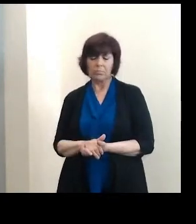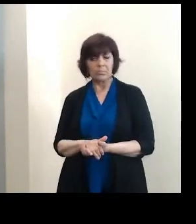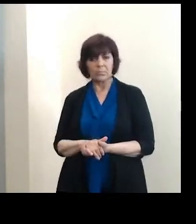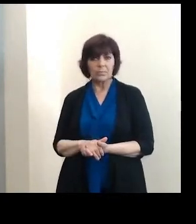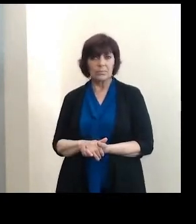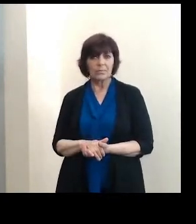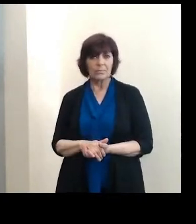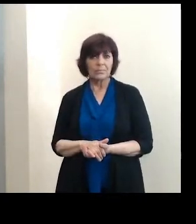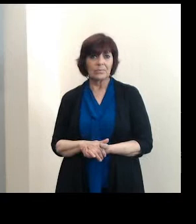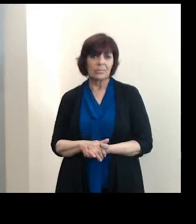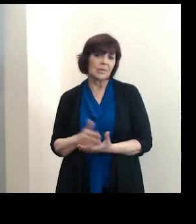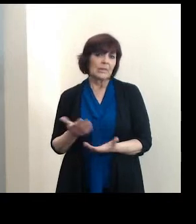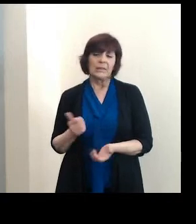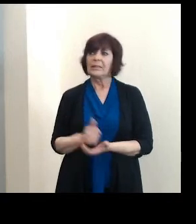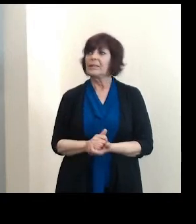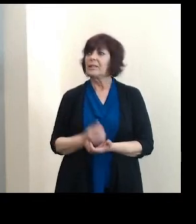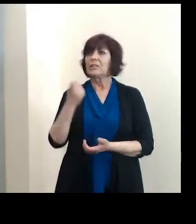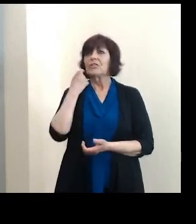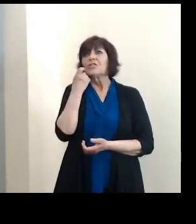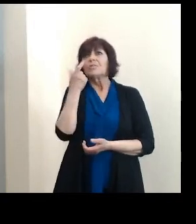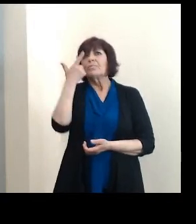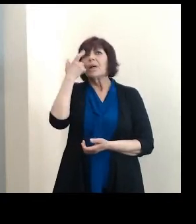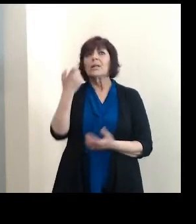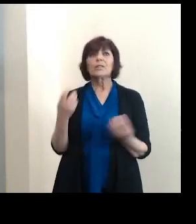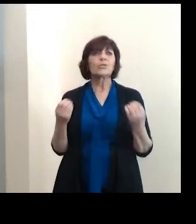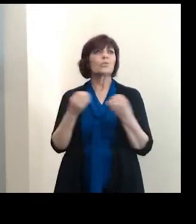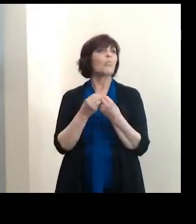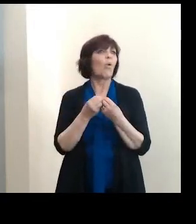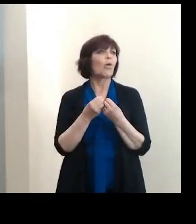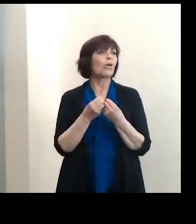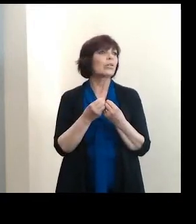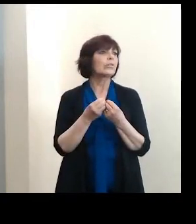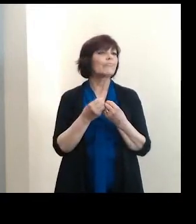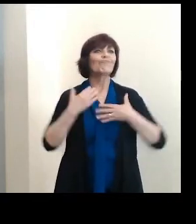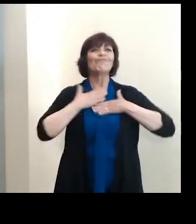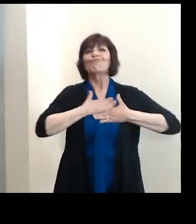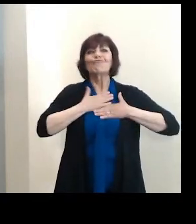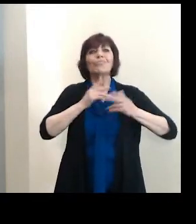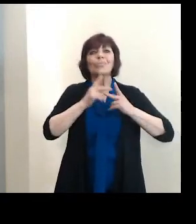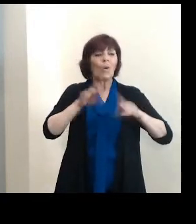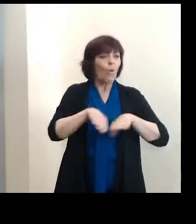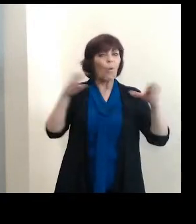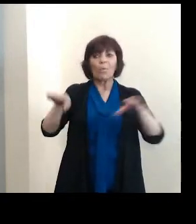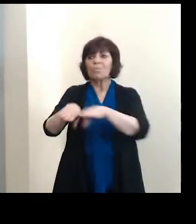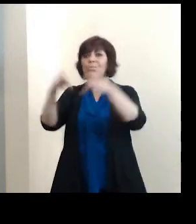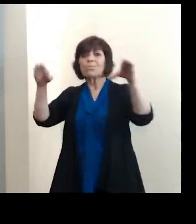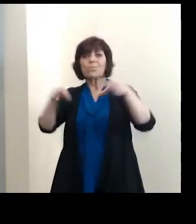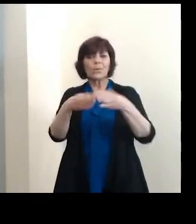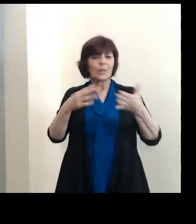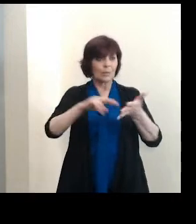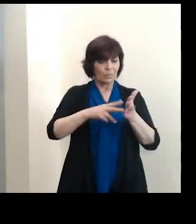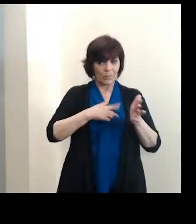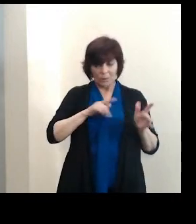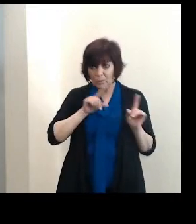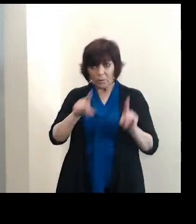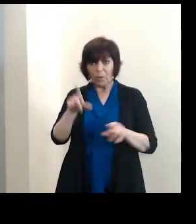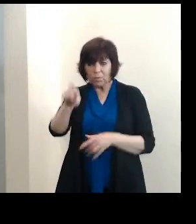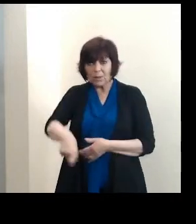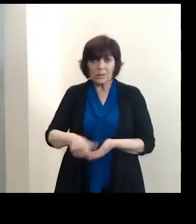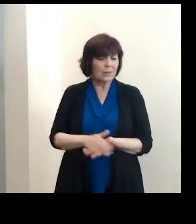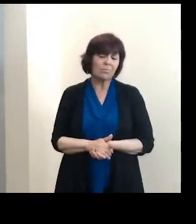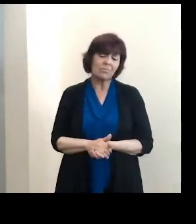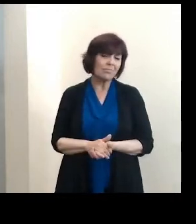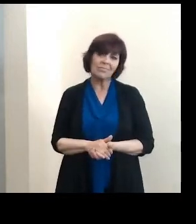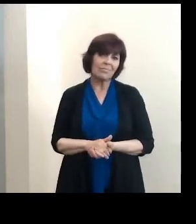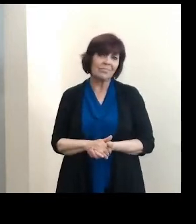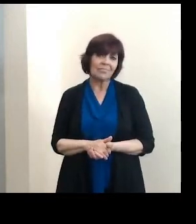are more recreational facilities open up, doesn't mean, especially indoors for